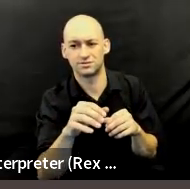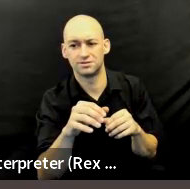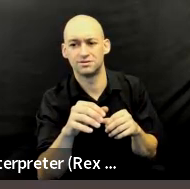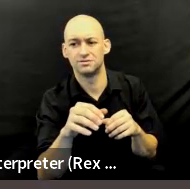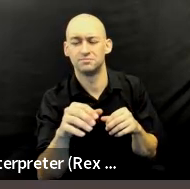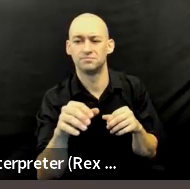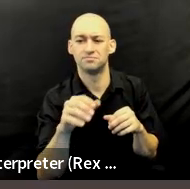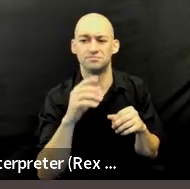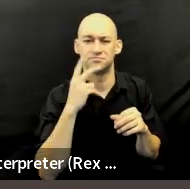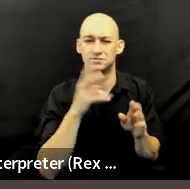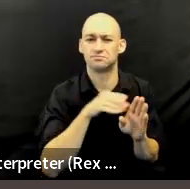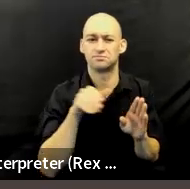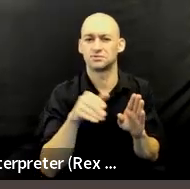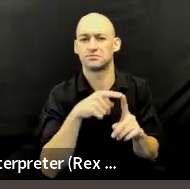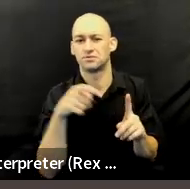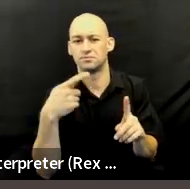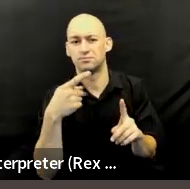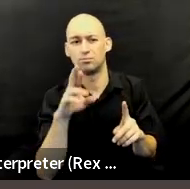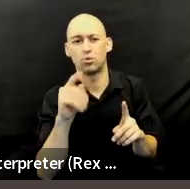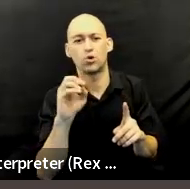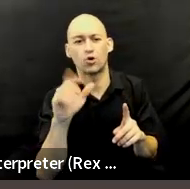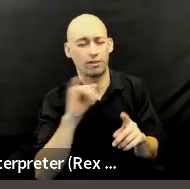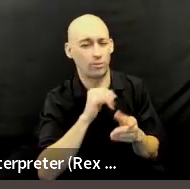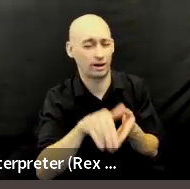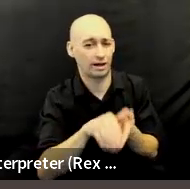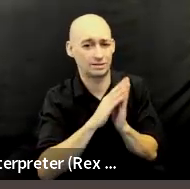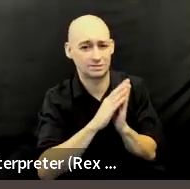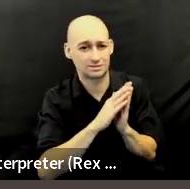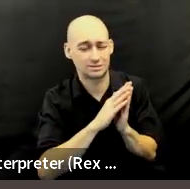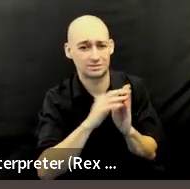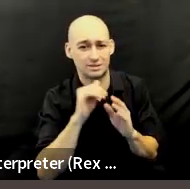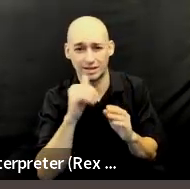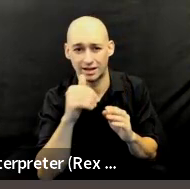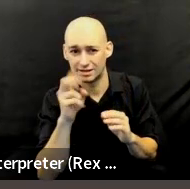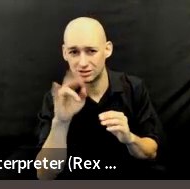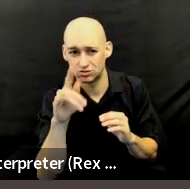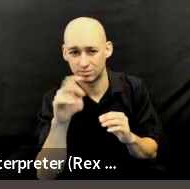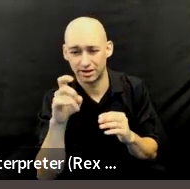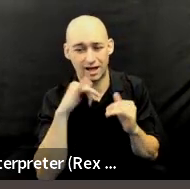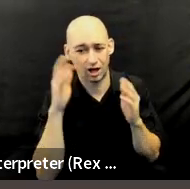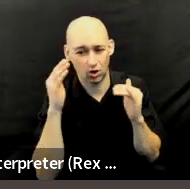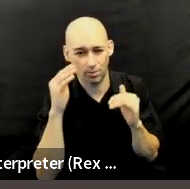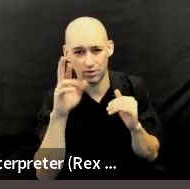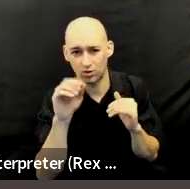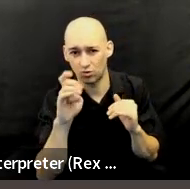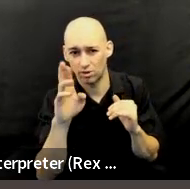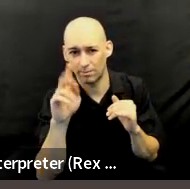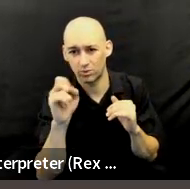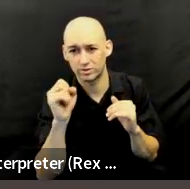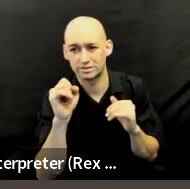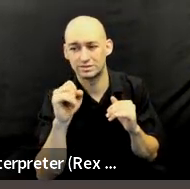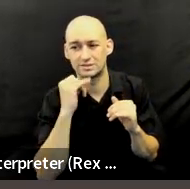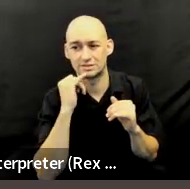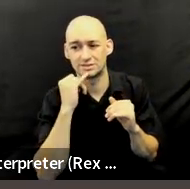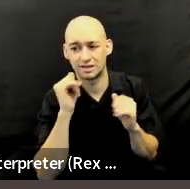stray from protocol, but if I could ask, and this is unscripted, but I hope she's okay with it, Director Roberts, Gloria Roberts,